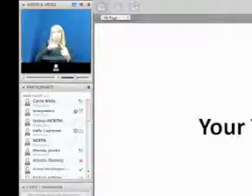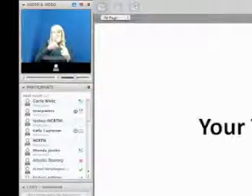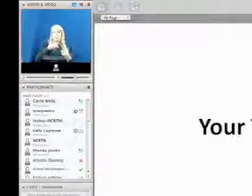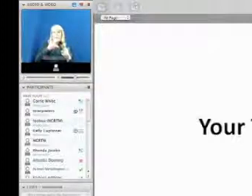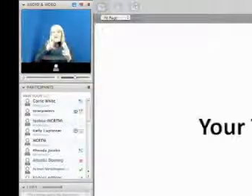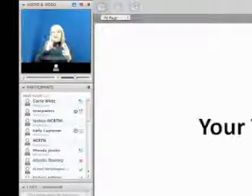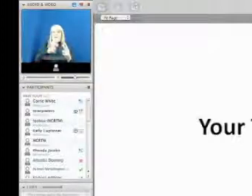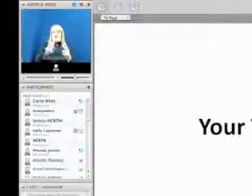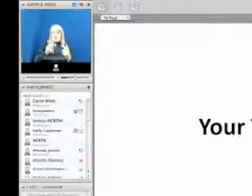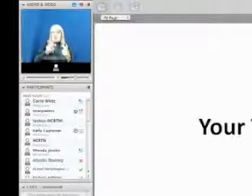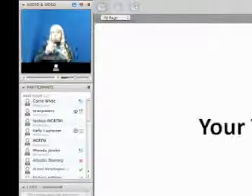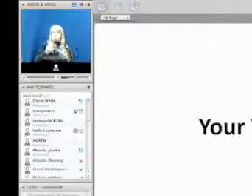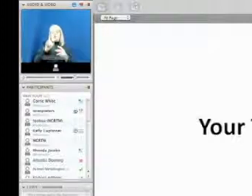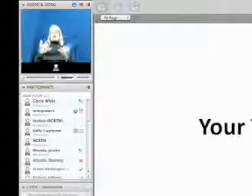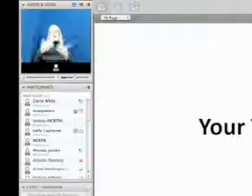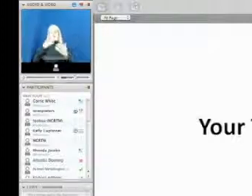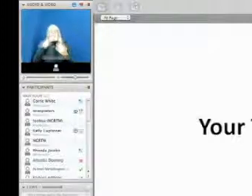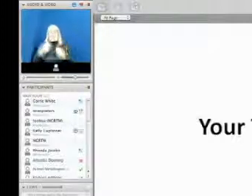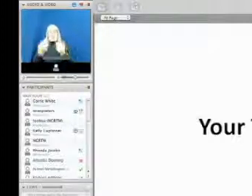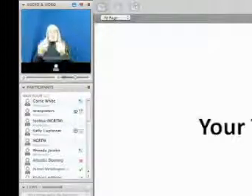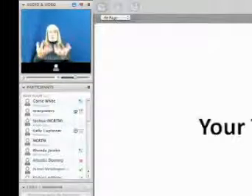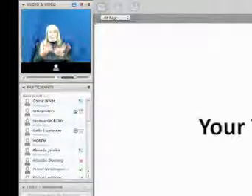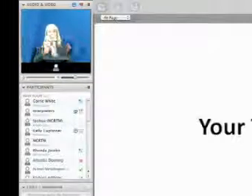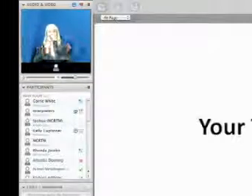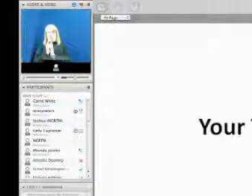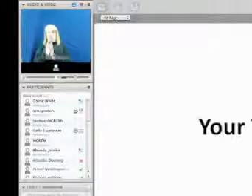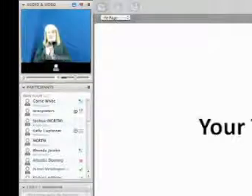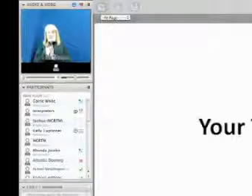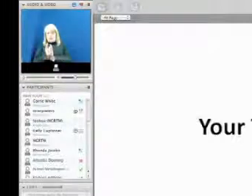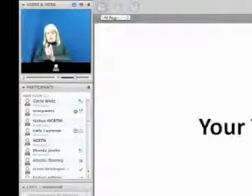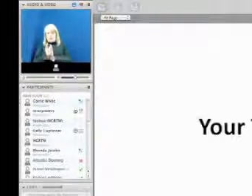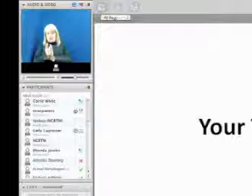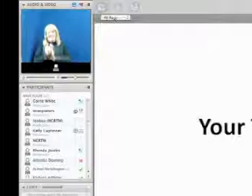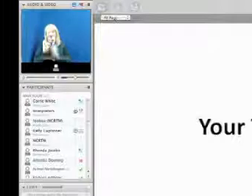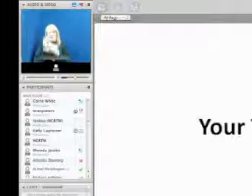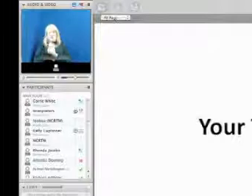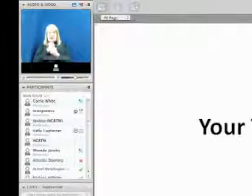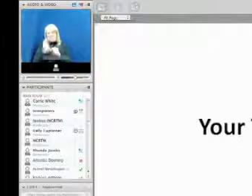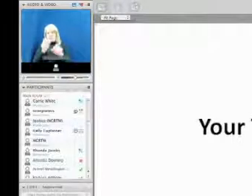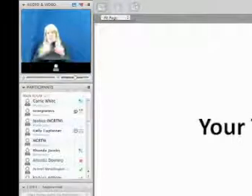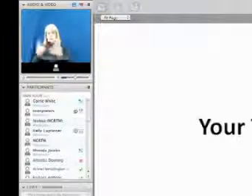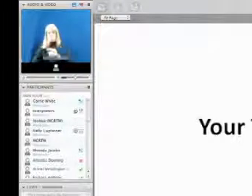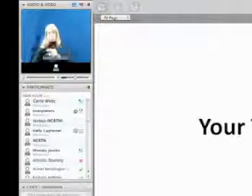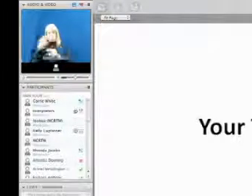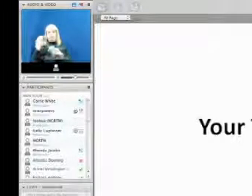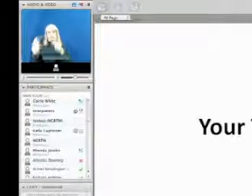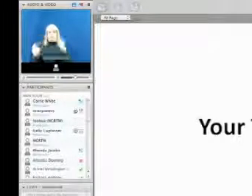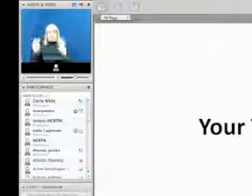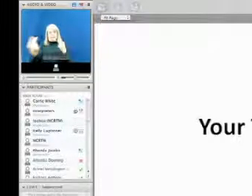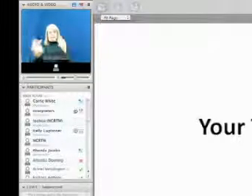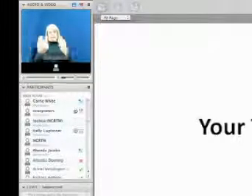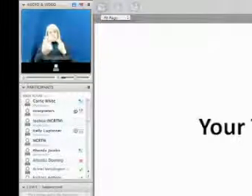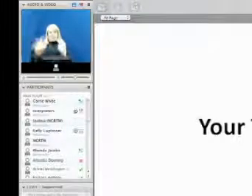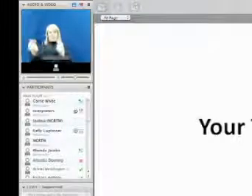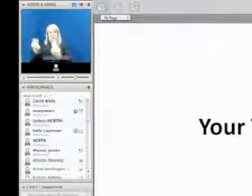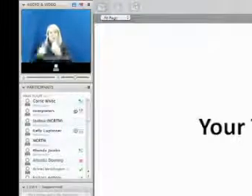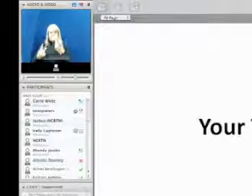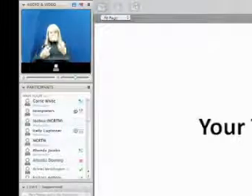So I will give you a minute to pair up, if possible.